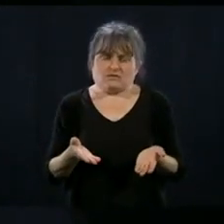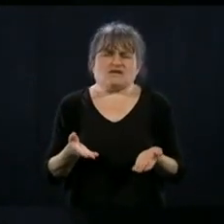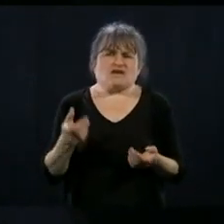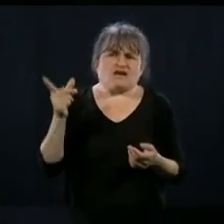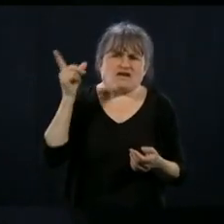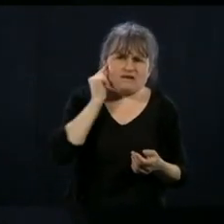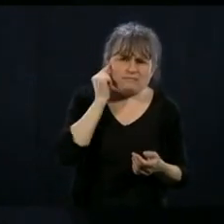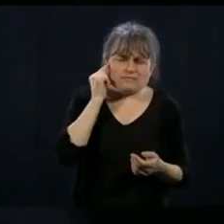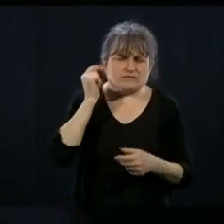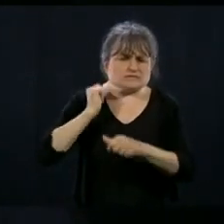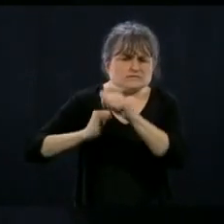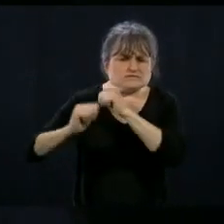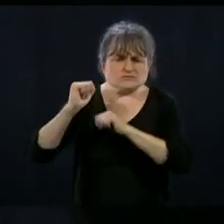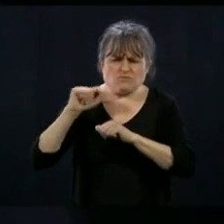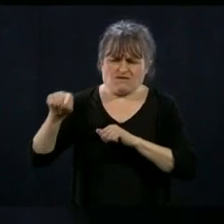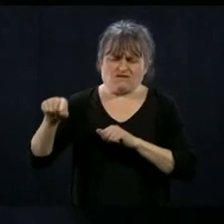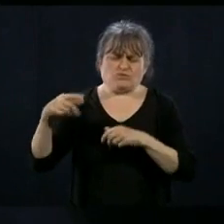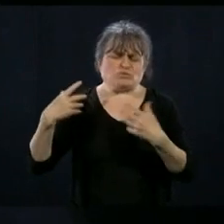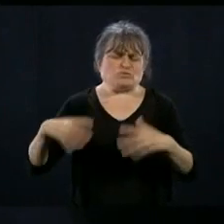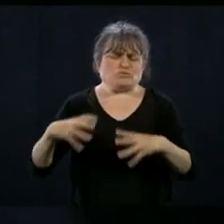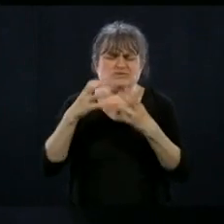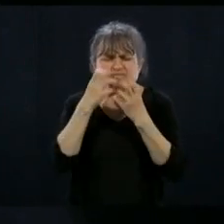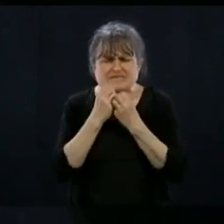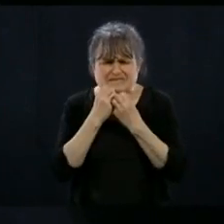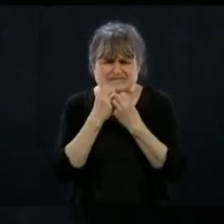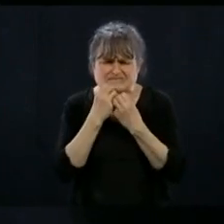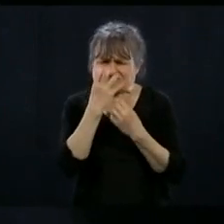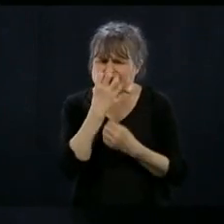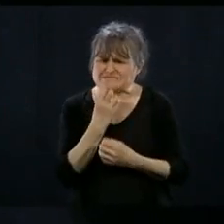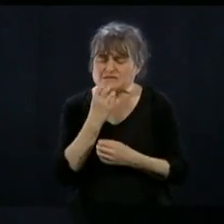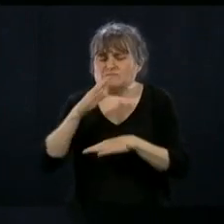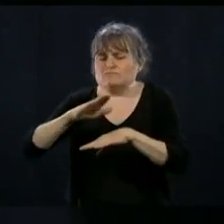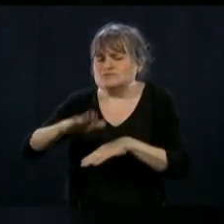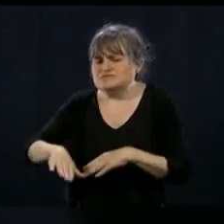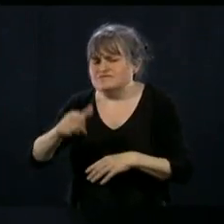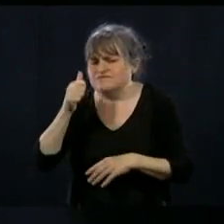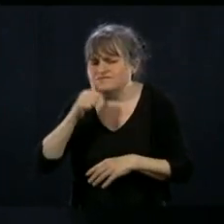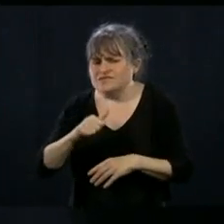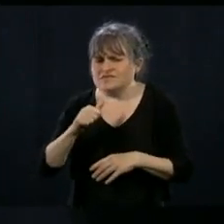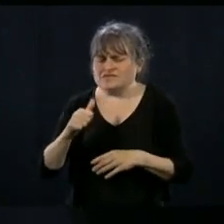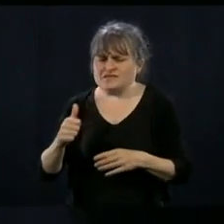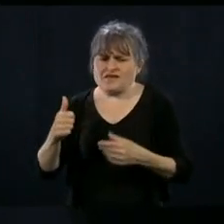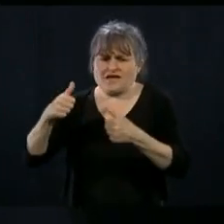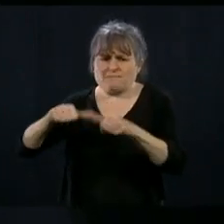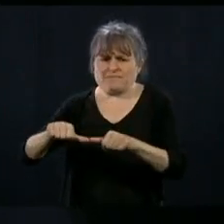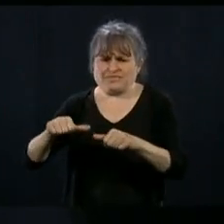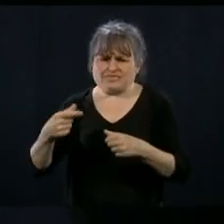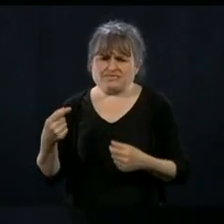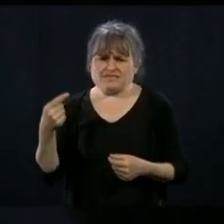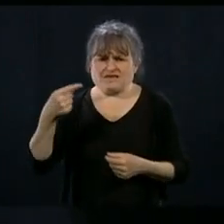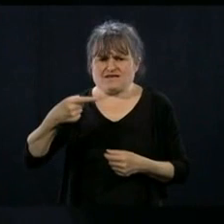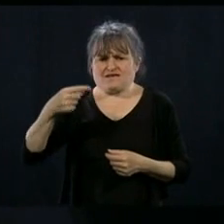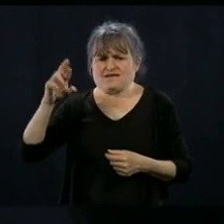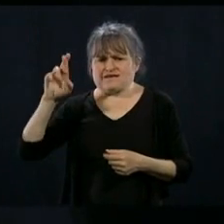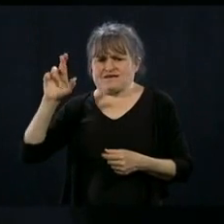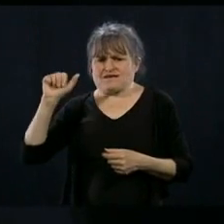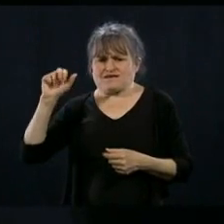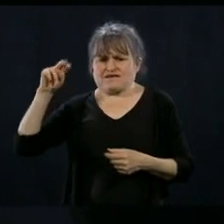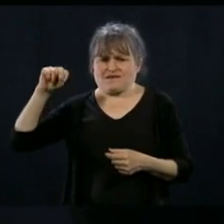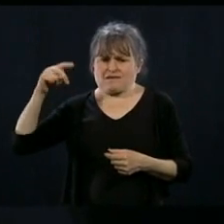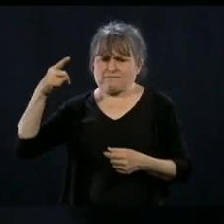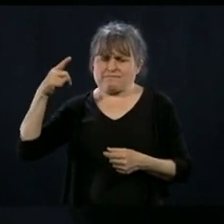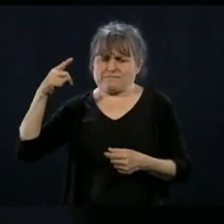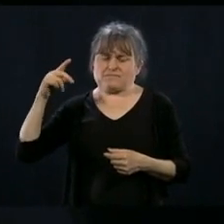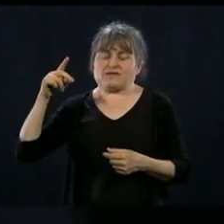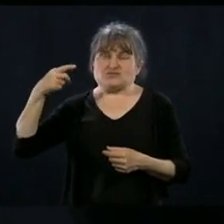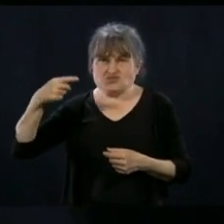we heard the story of the little girl from Granby, who I think touched